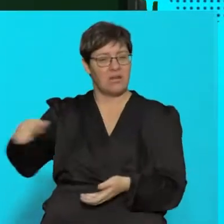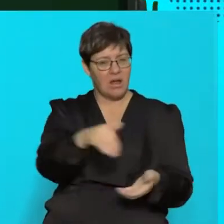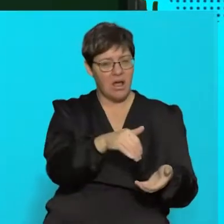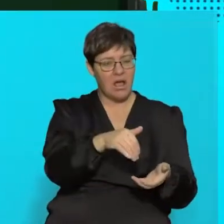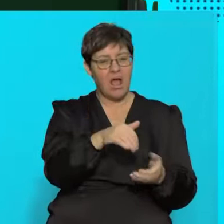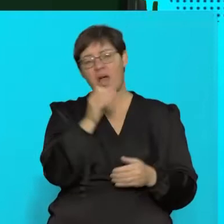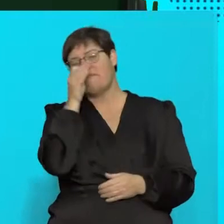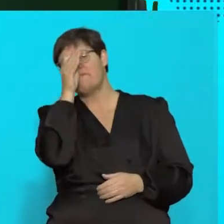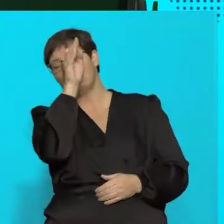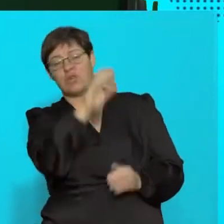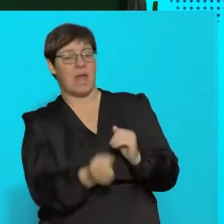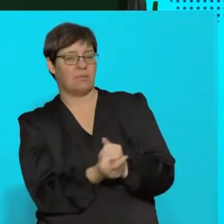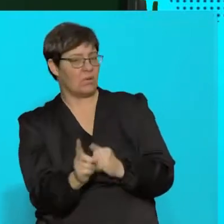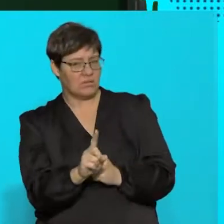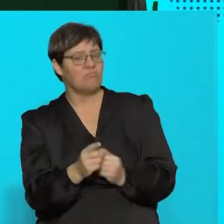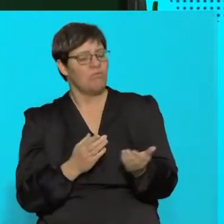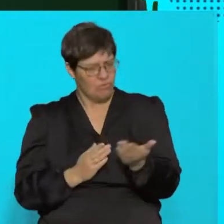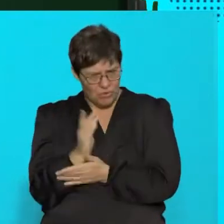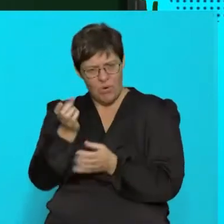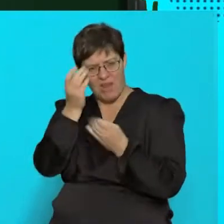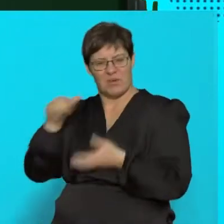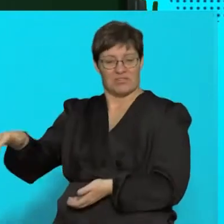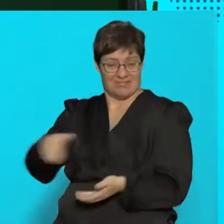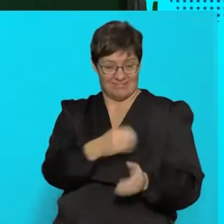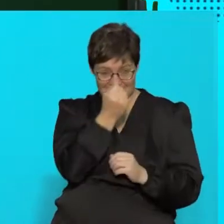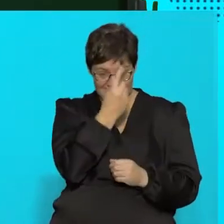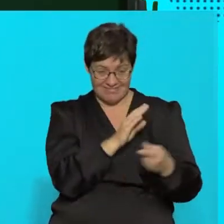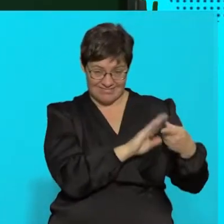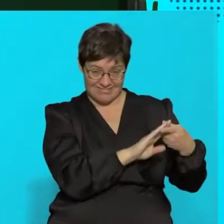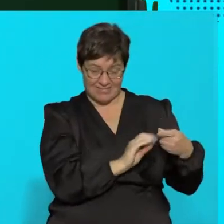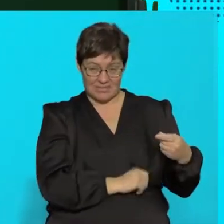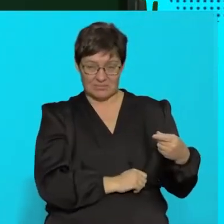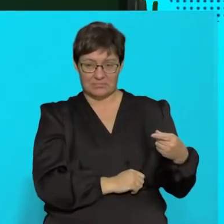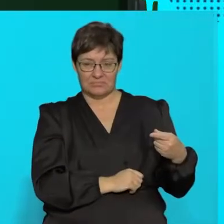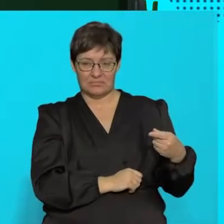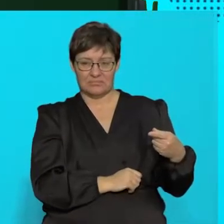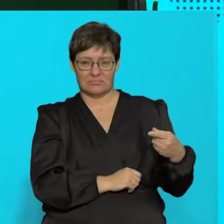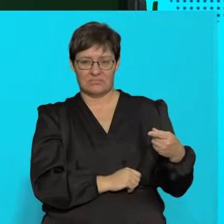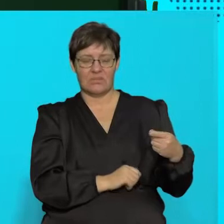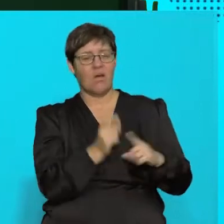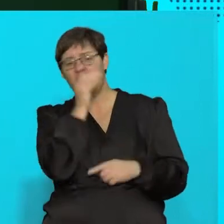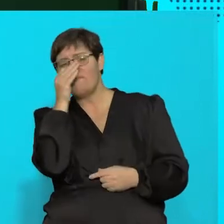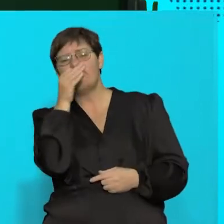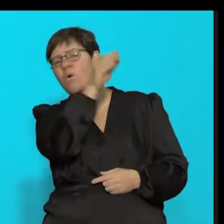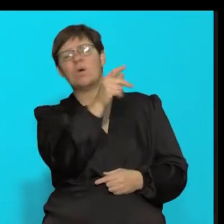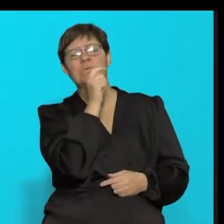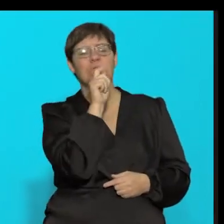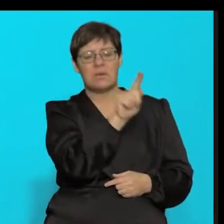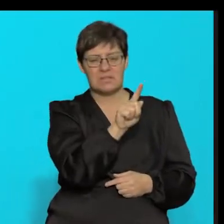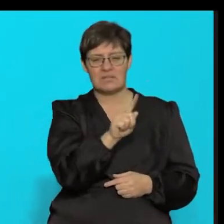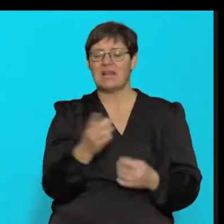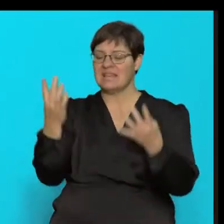we're also forecasting. Are we all together? Then, what are we using to